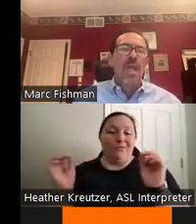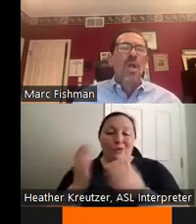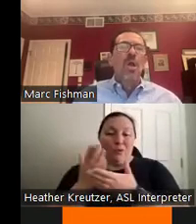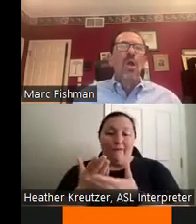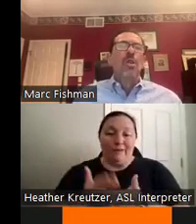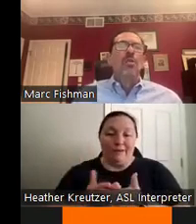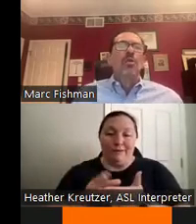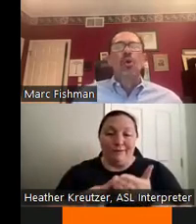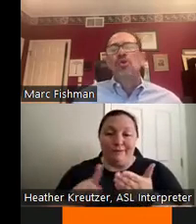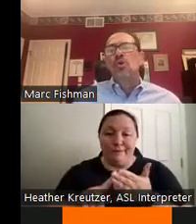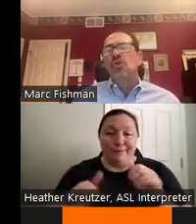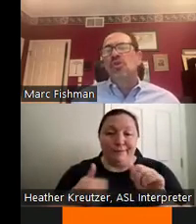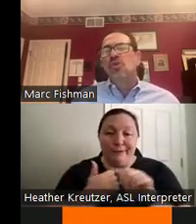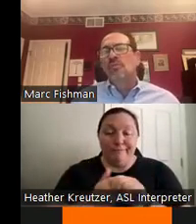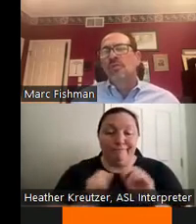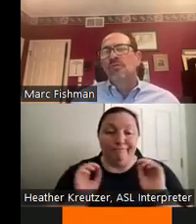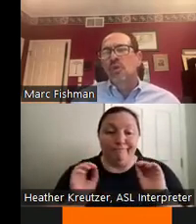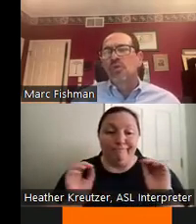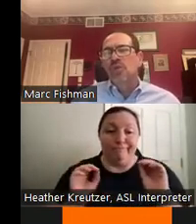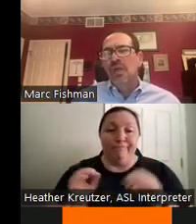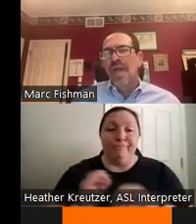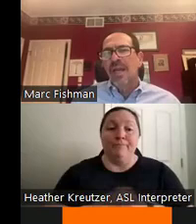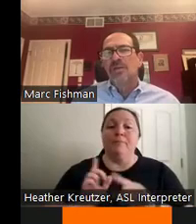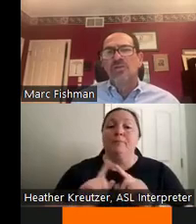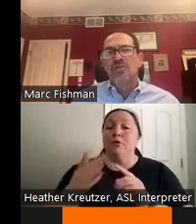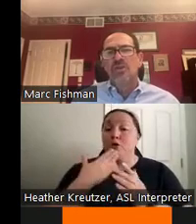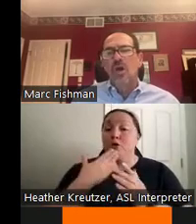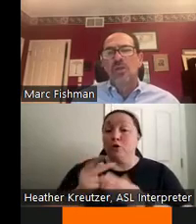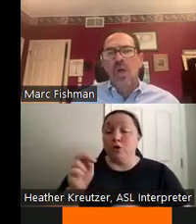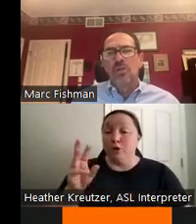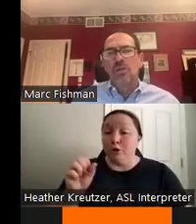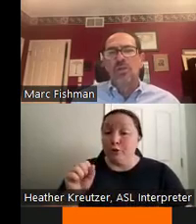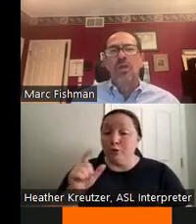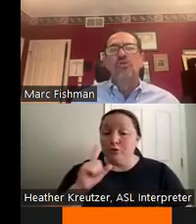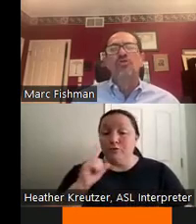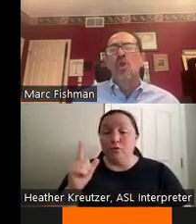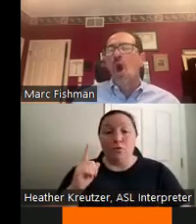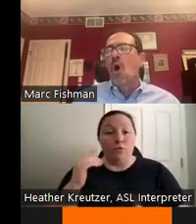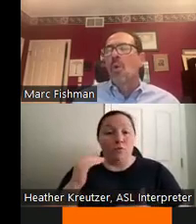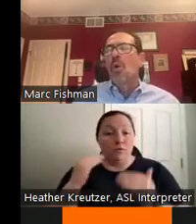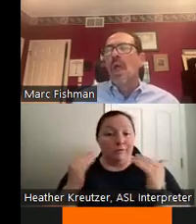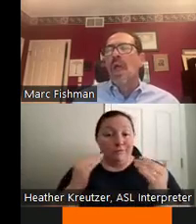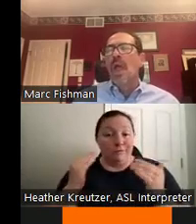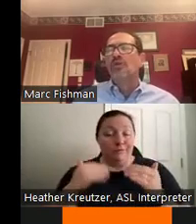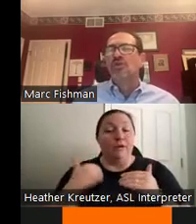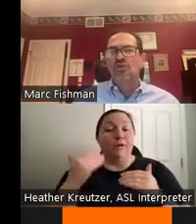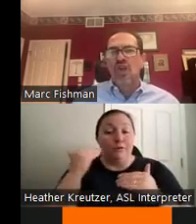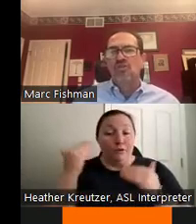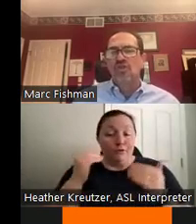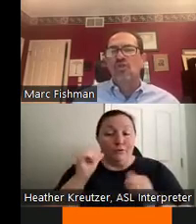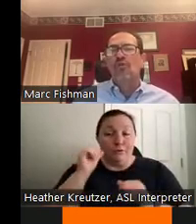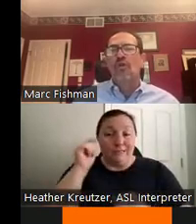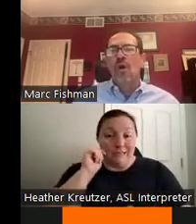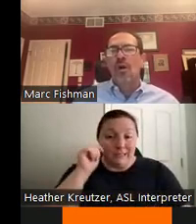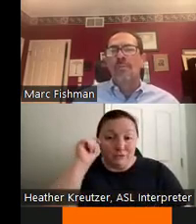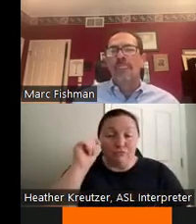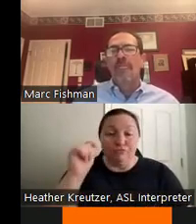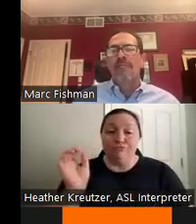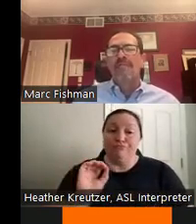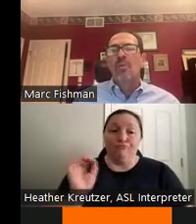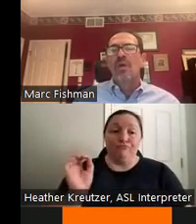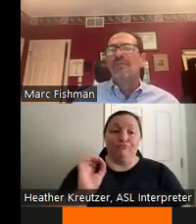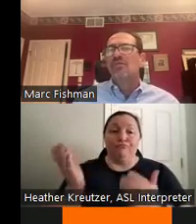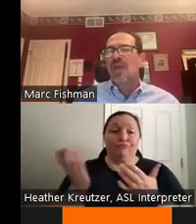them. Good news in terms of use in adolescents and young adults, there's no suggestion so